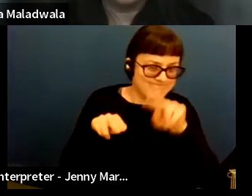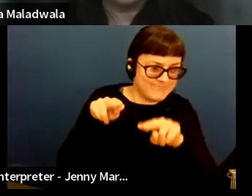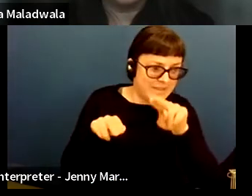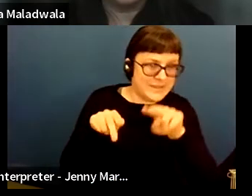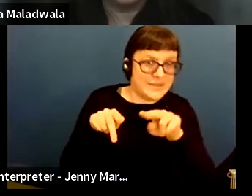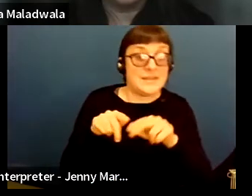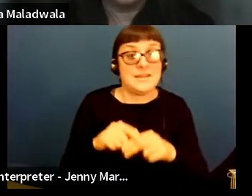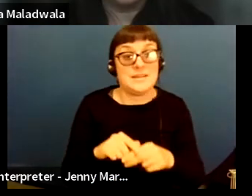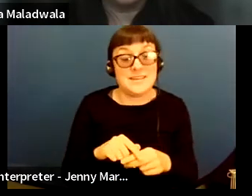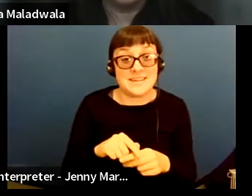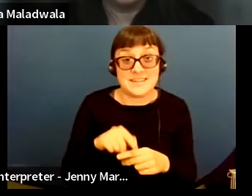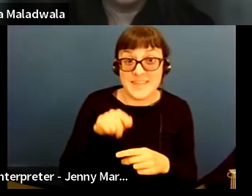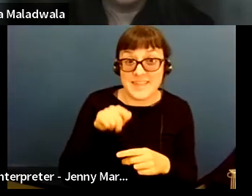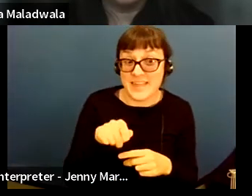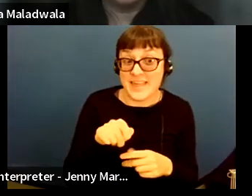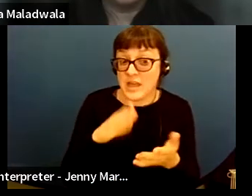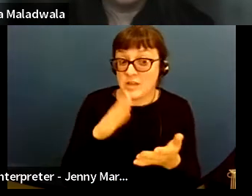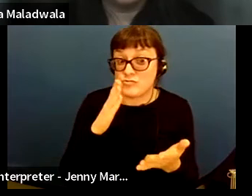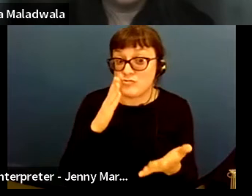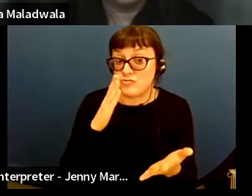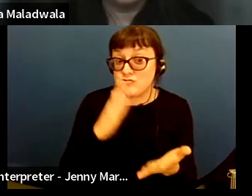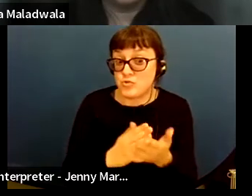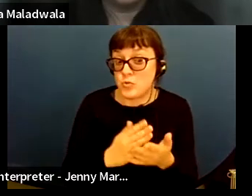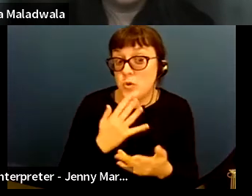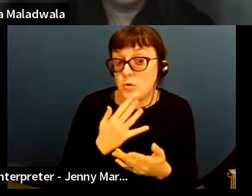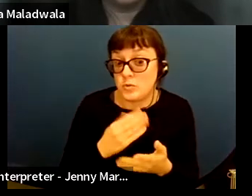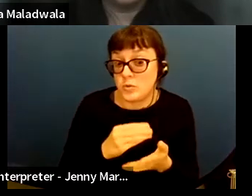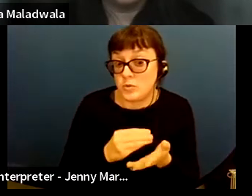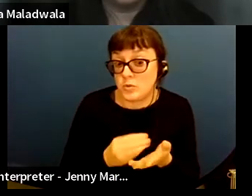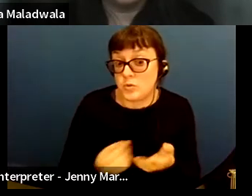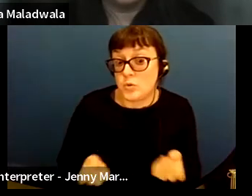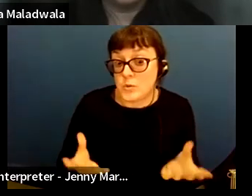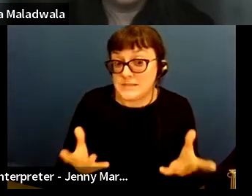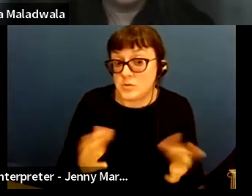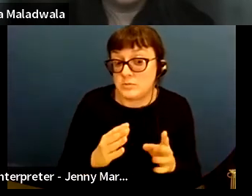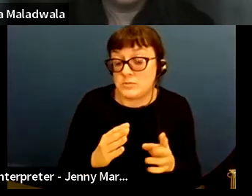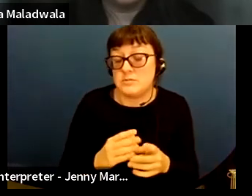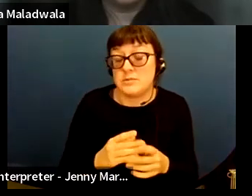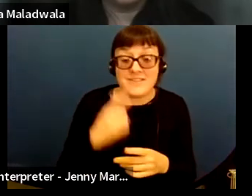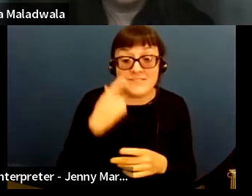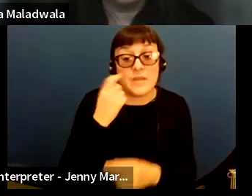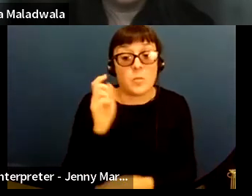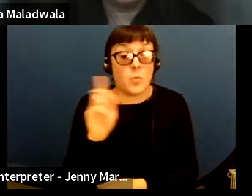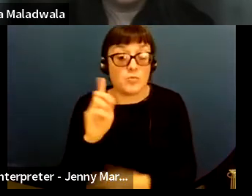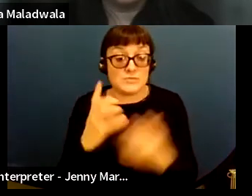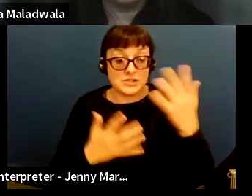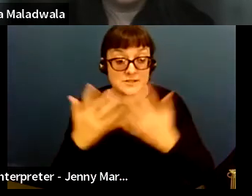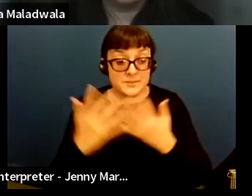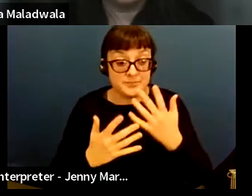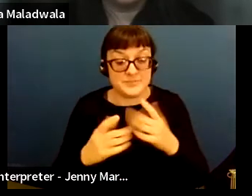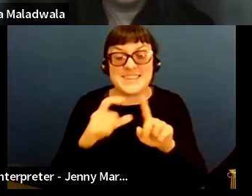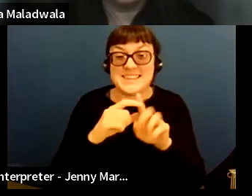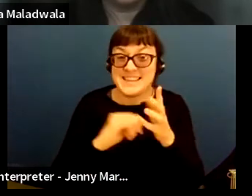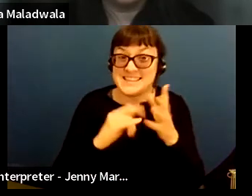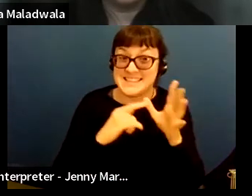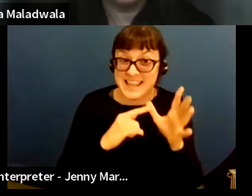not that was a true cost of the scheme. And what actually it uncovered was that DSA is